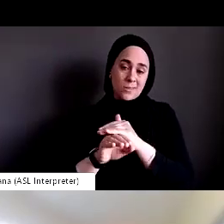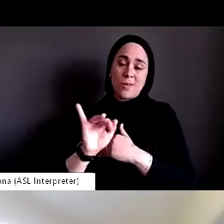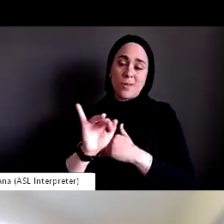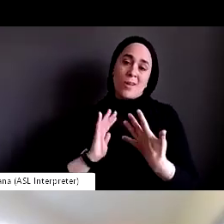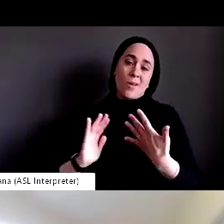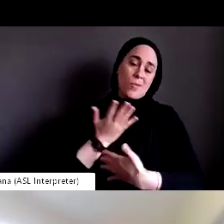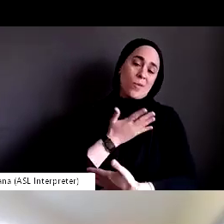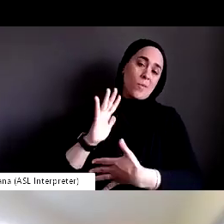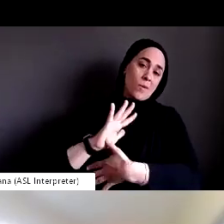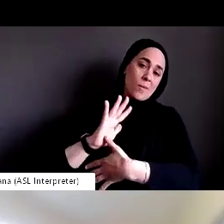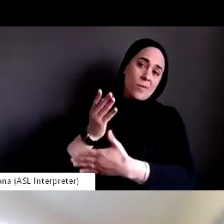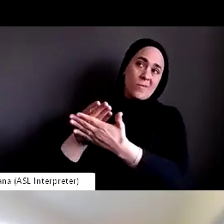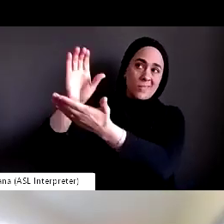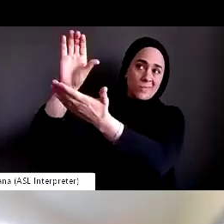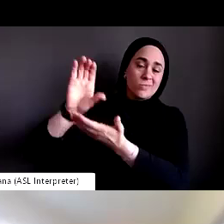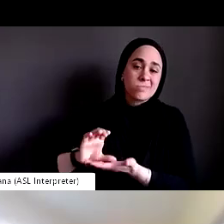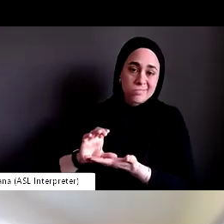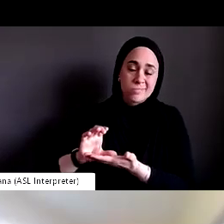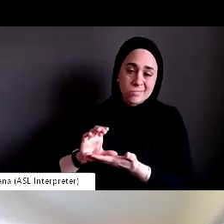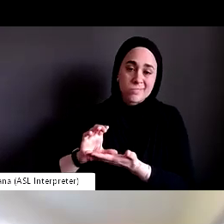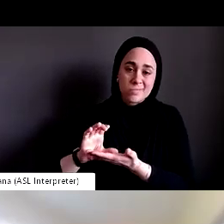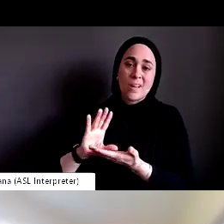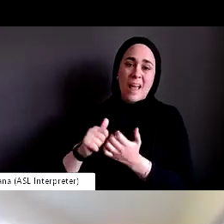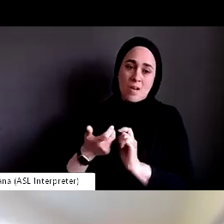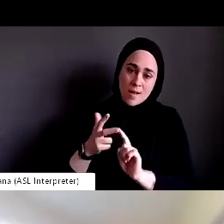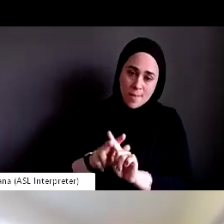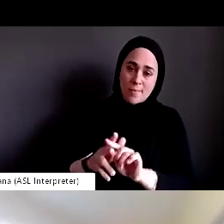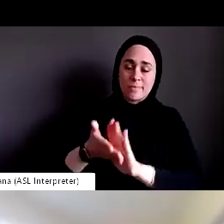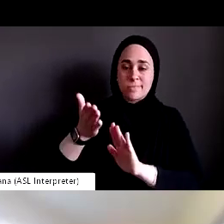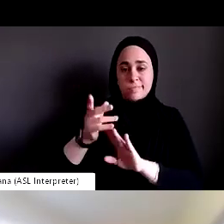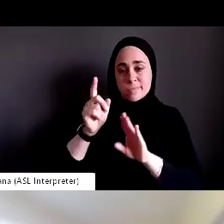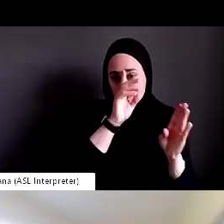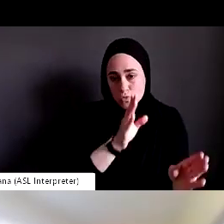primary funding to implement the strategy.